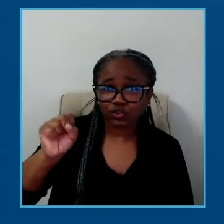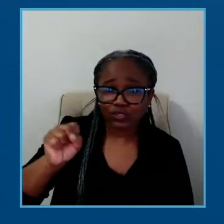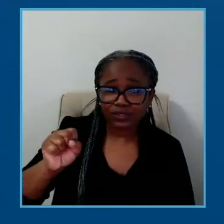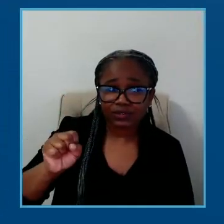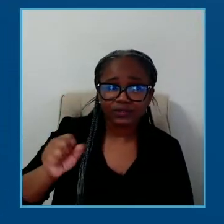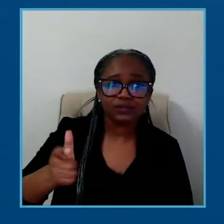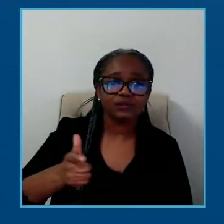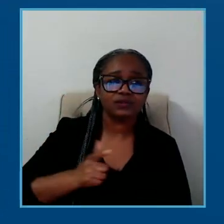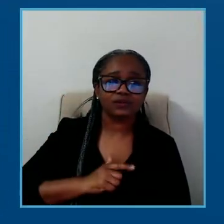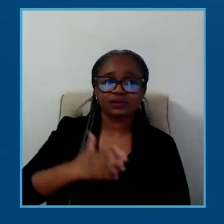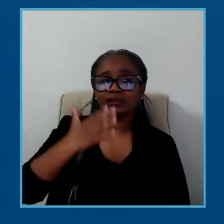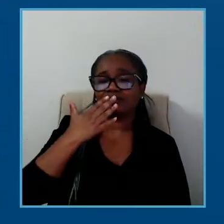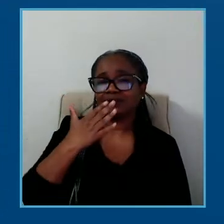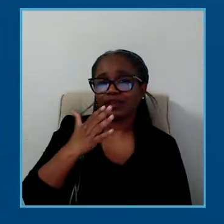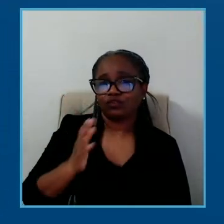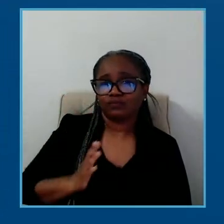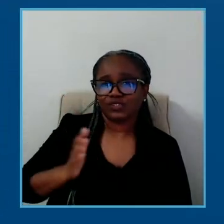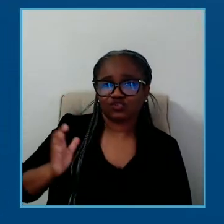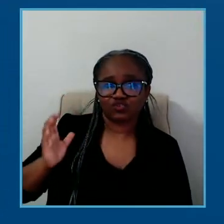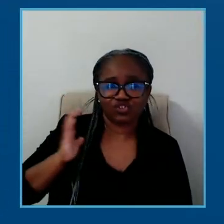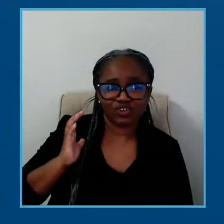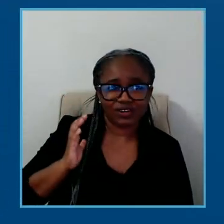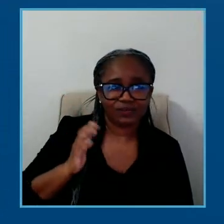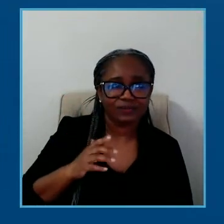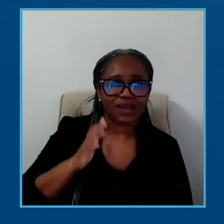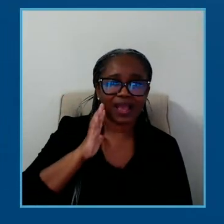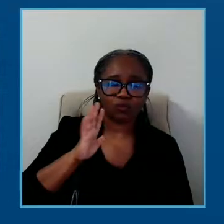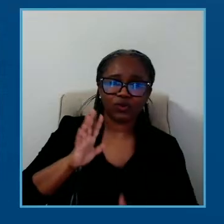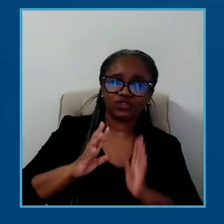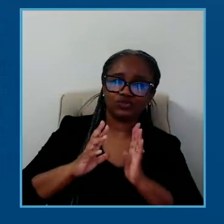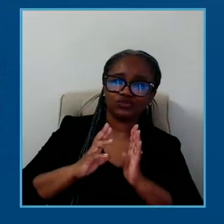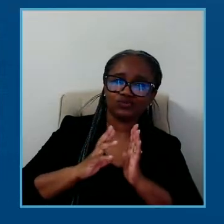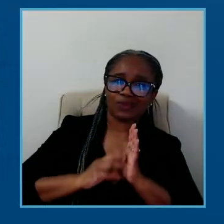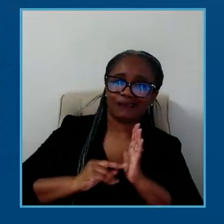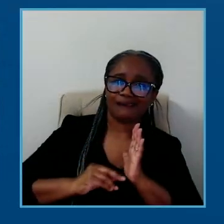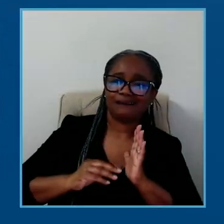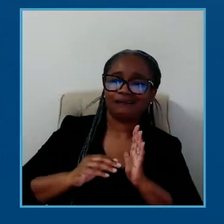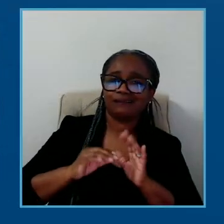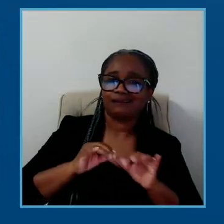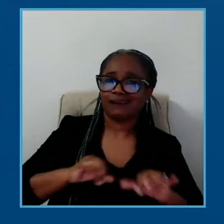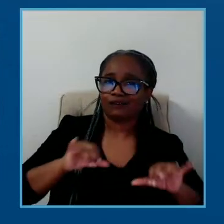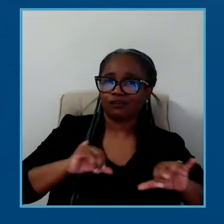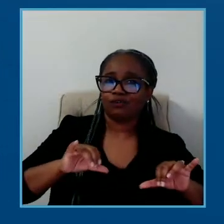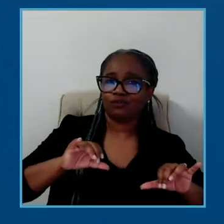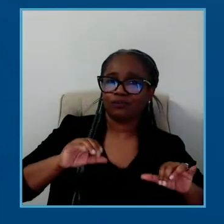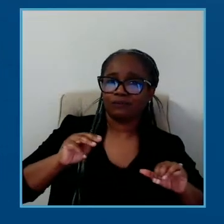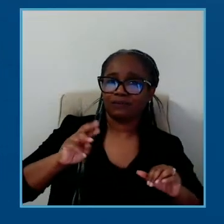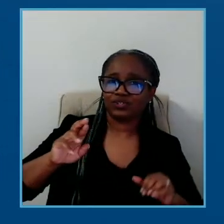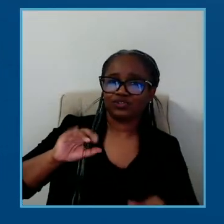what Mr. Jacobs said, we're a party that believes in doing the right thing.